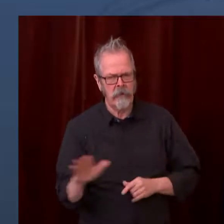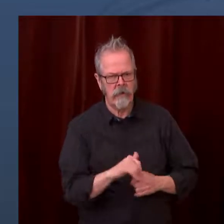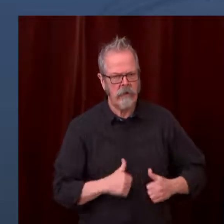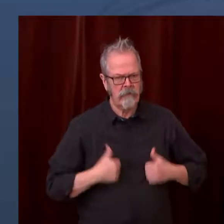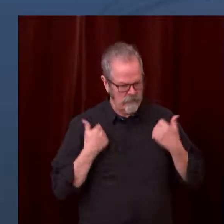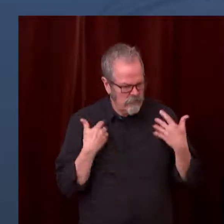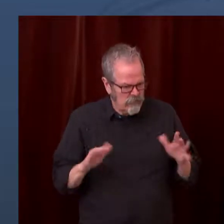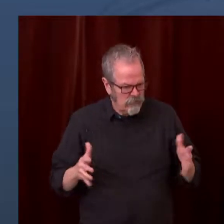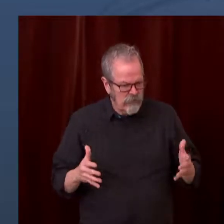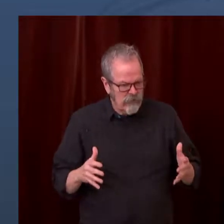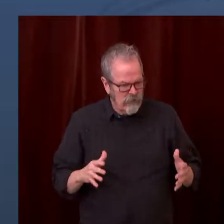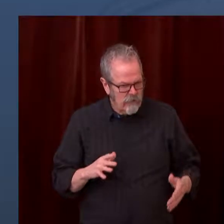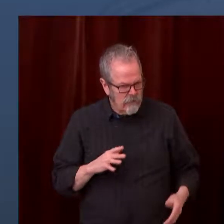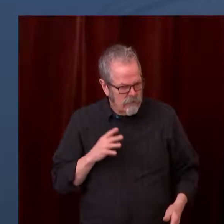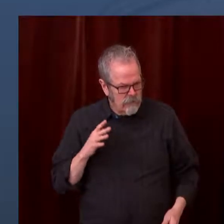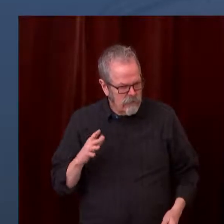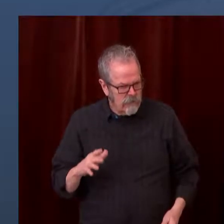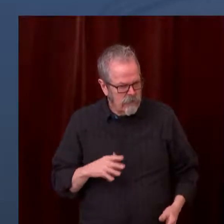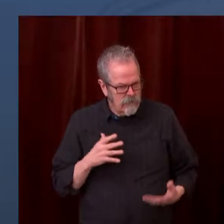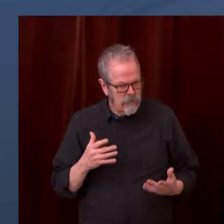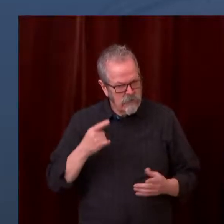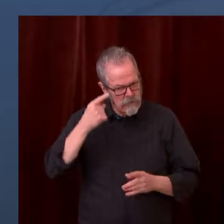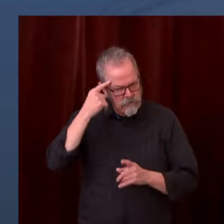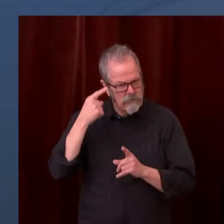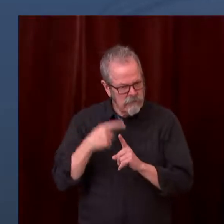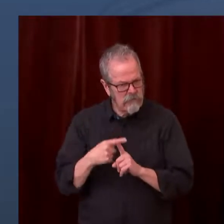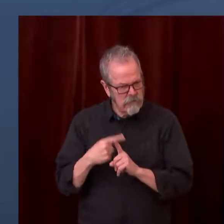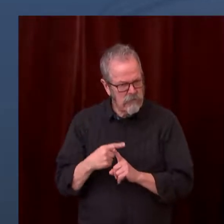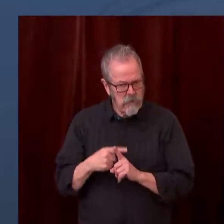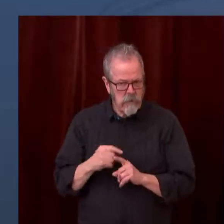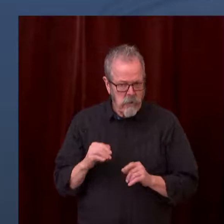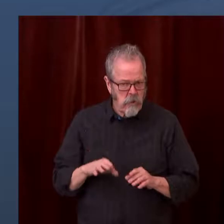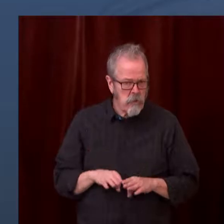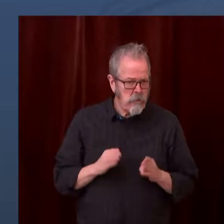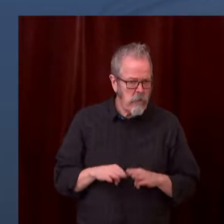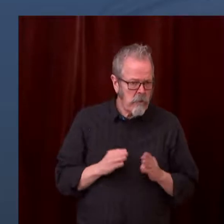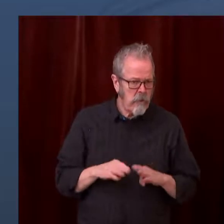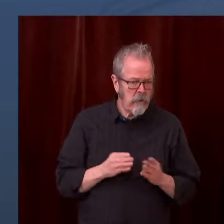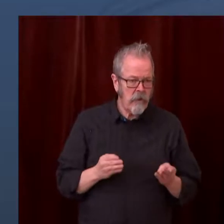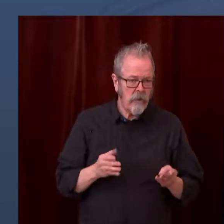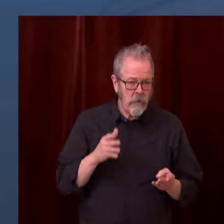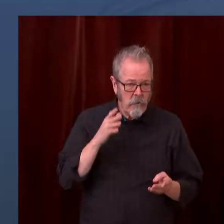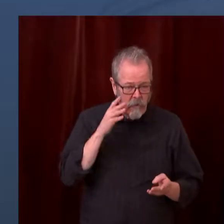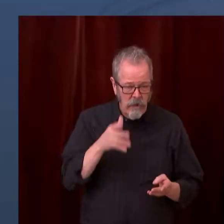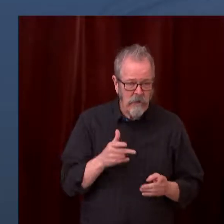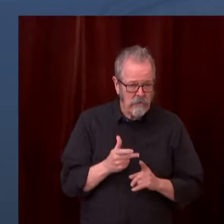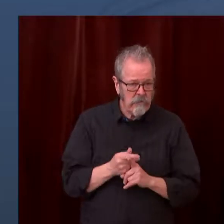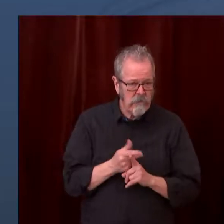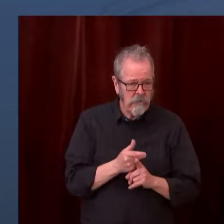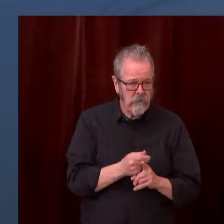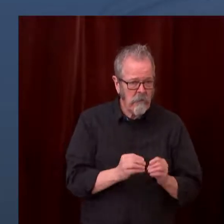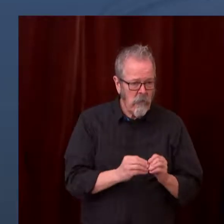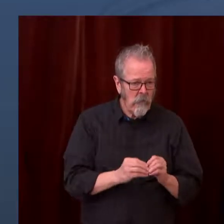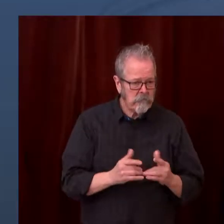are going to continue to work with those stakeholders on our reopening efforts, and I'm sure we'll have more to share on that in the future.